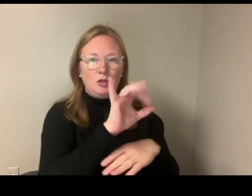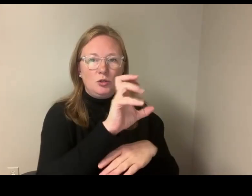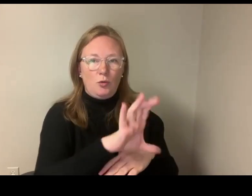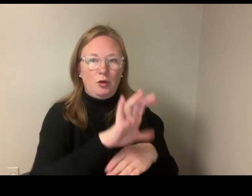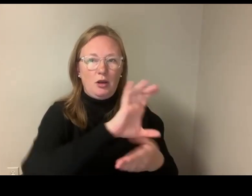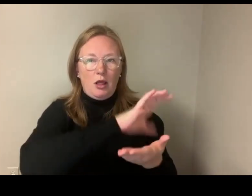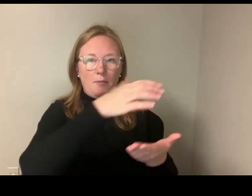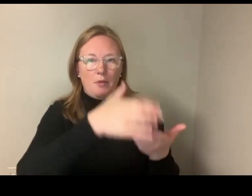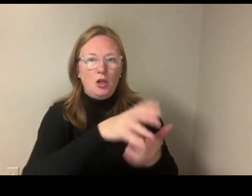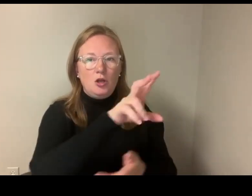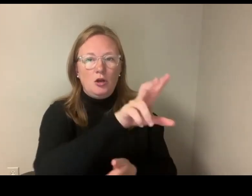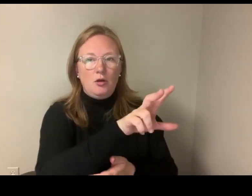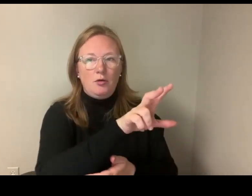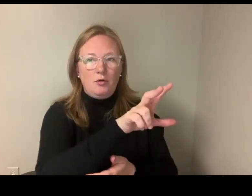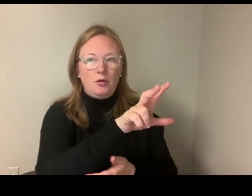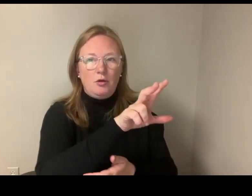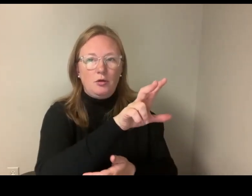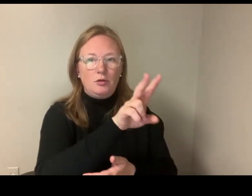the amount of